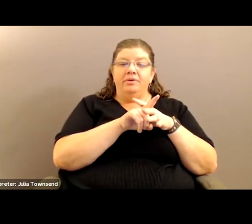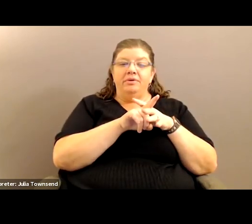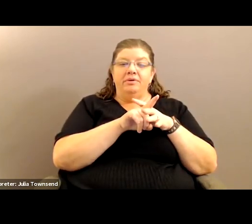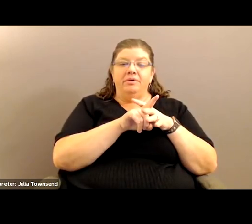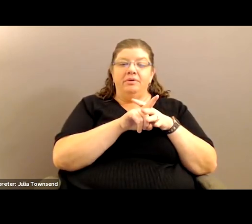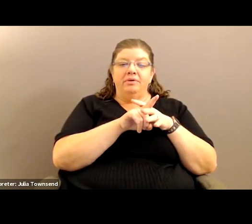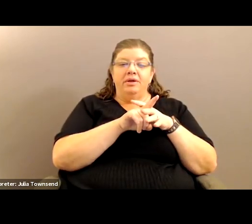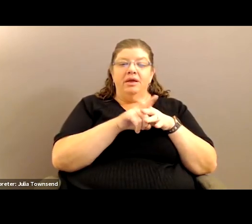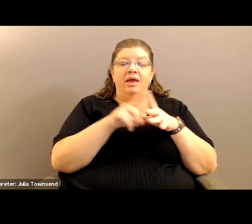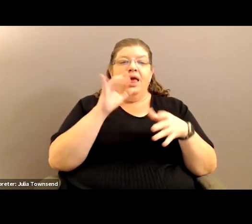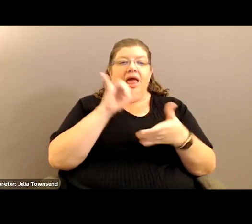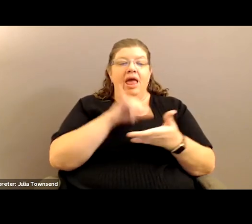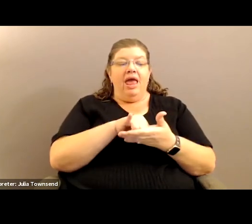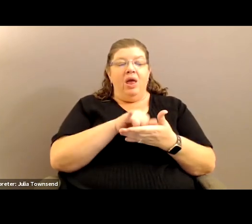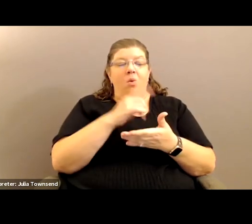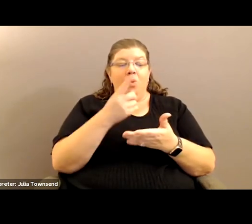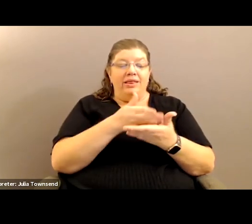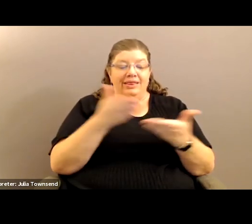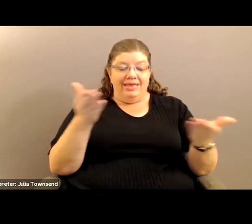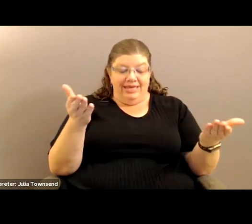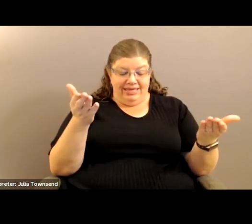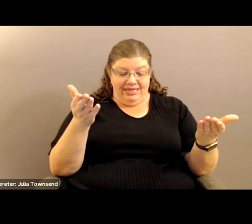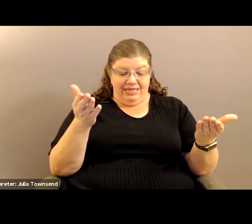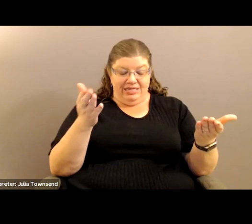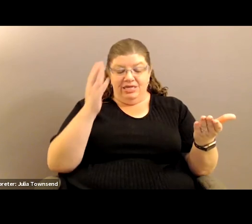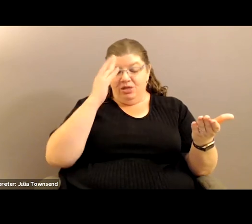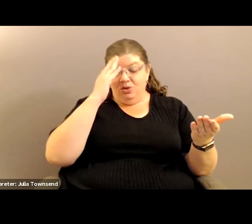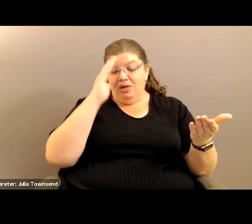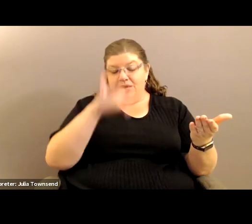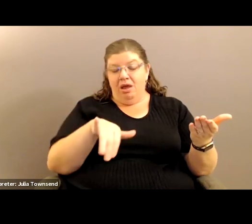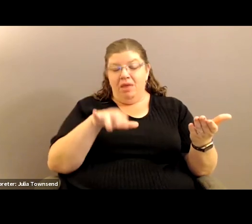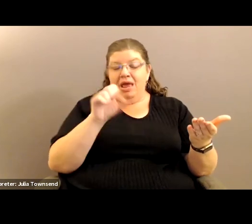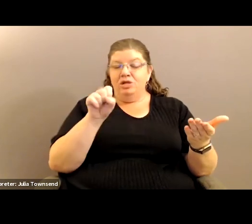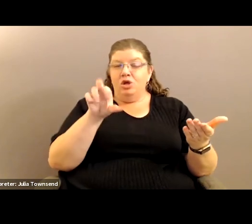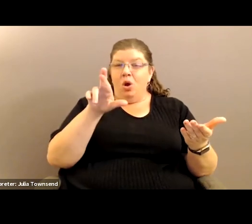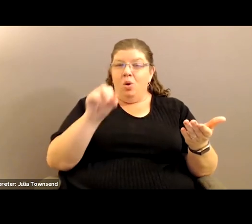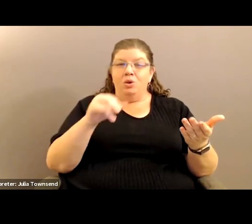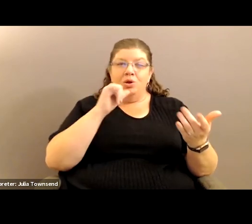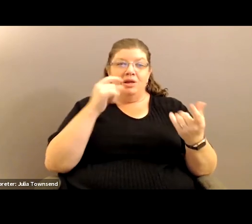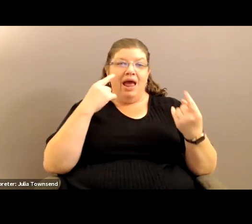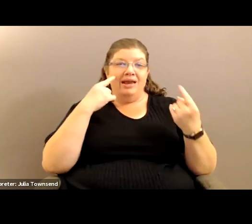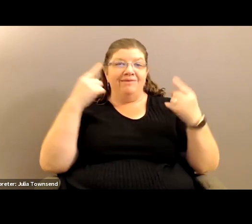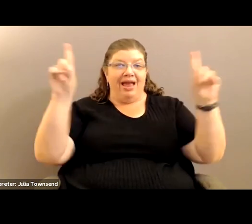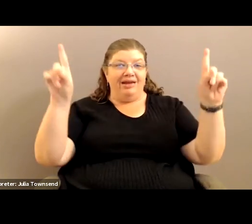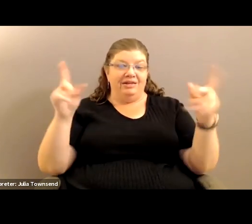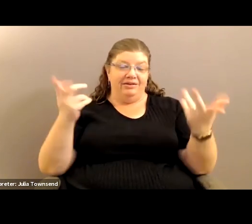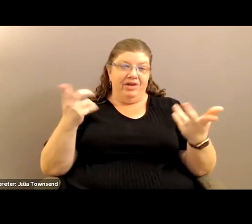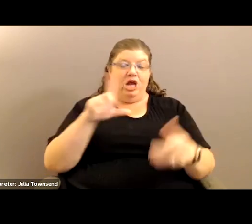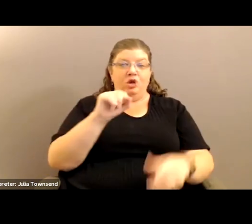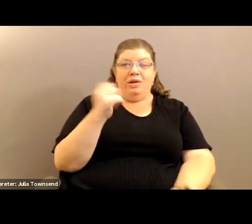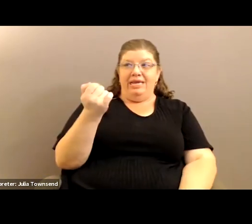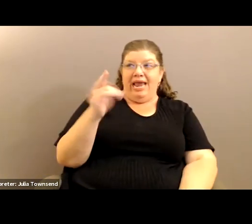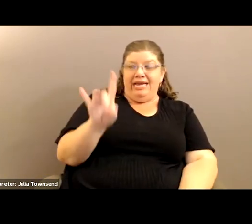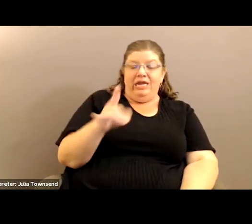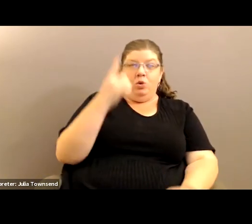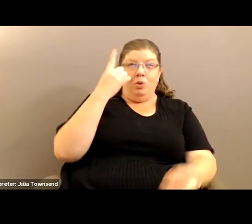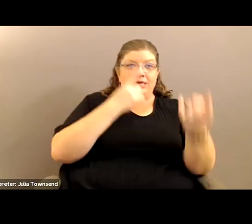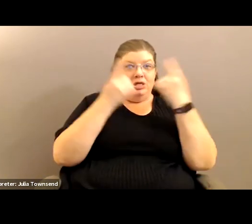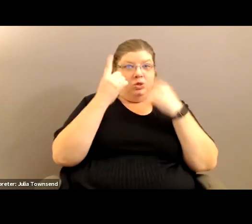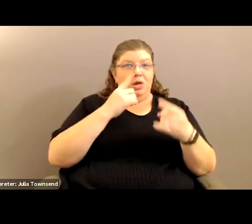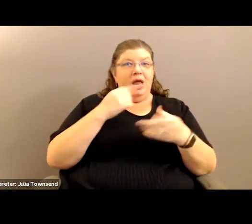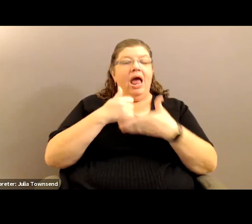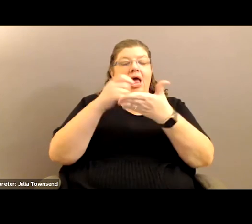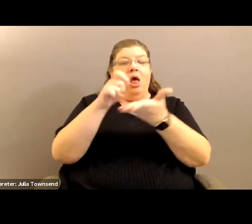that um because one of the things that we know about sros is that they're not effective so in 2018 when you were considering this i helped